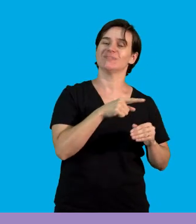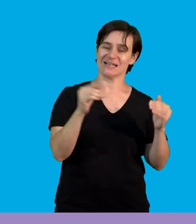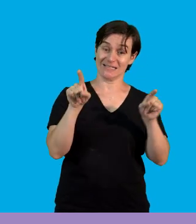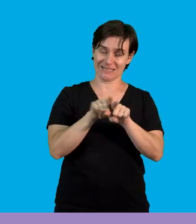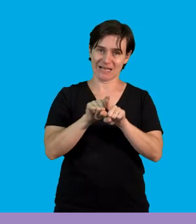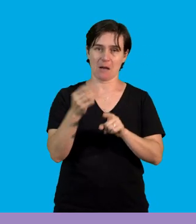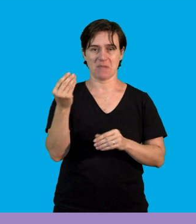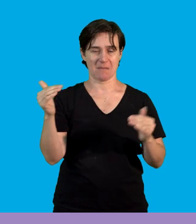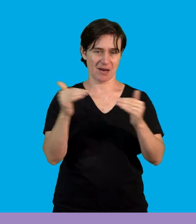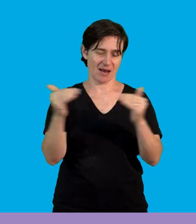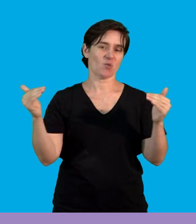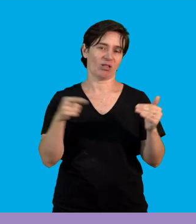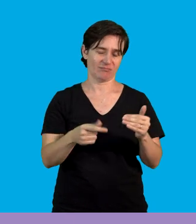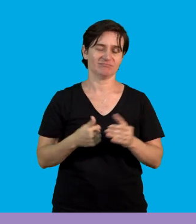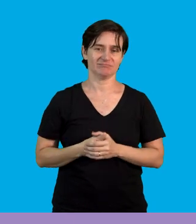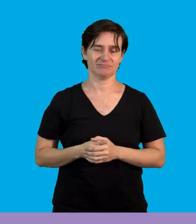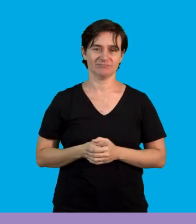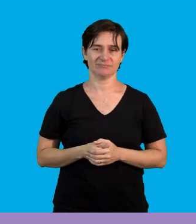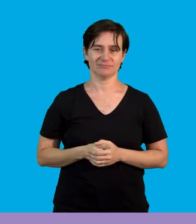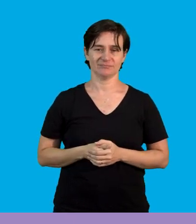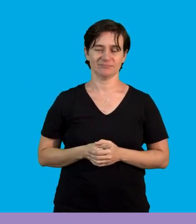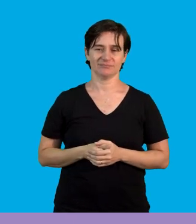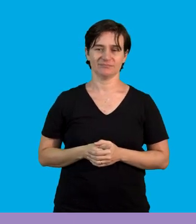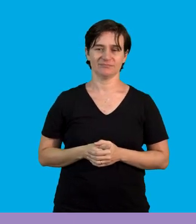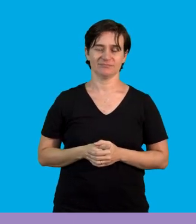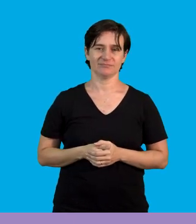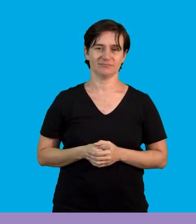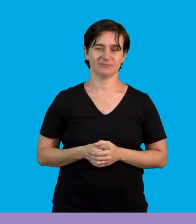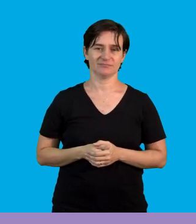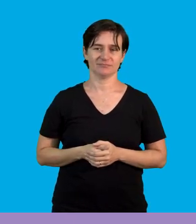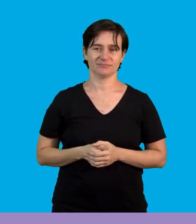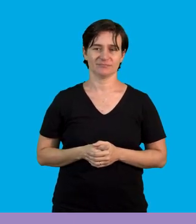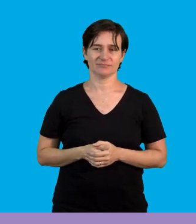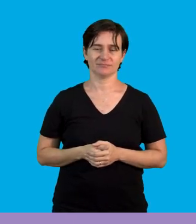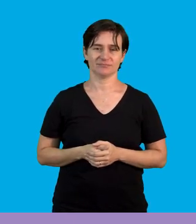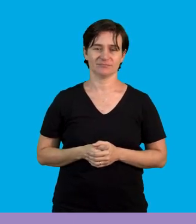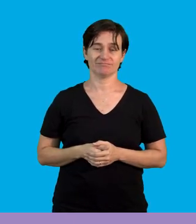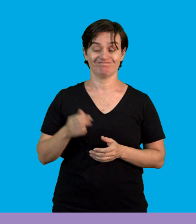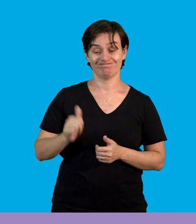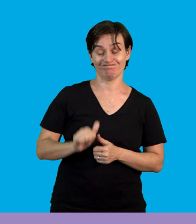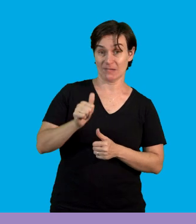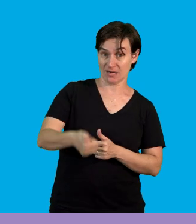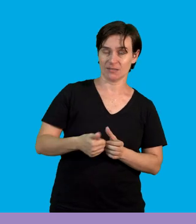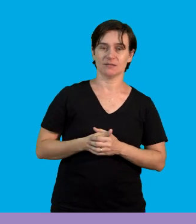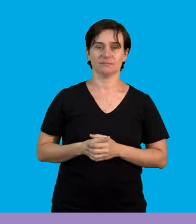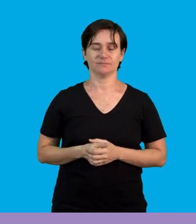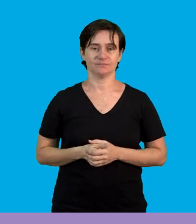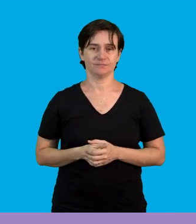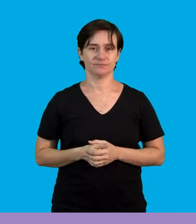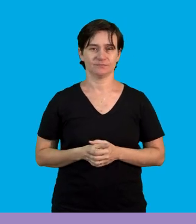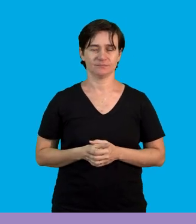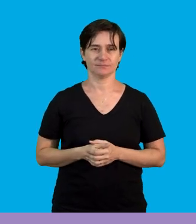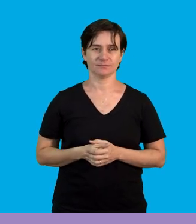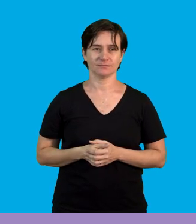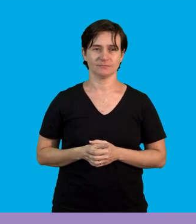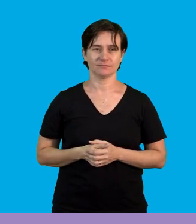are equivalent fractions. That is our reason for giving that answer. Let's move on to the next one.